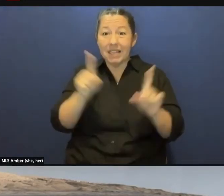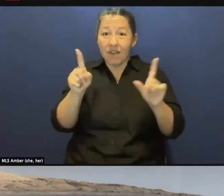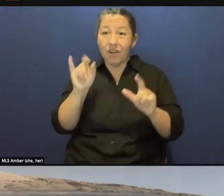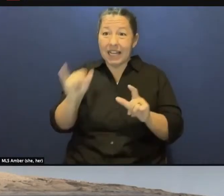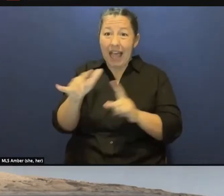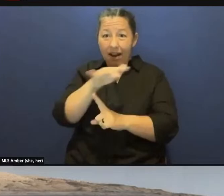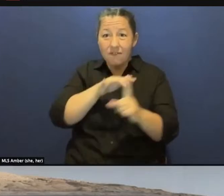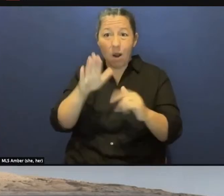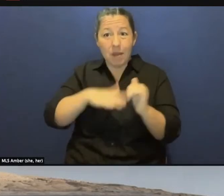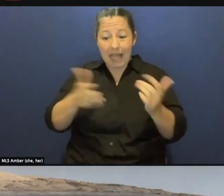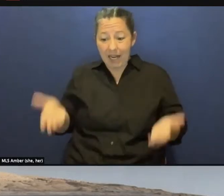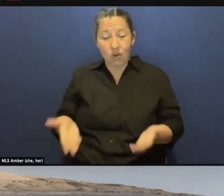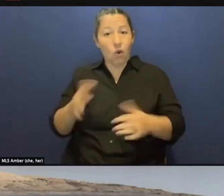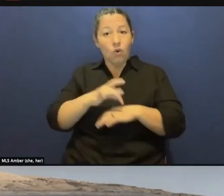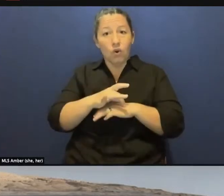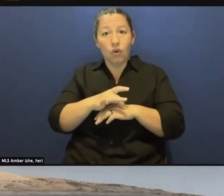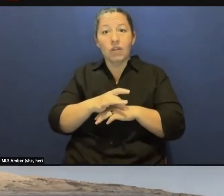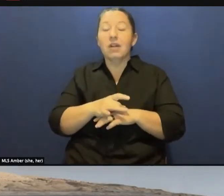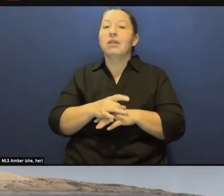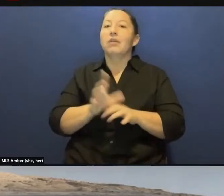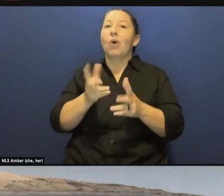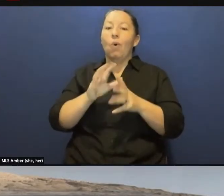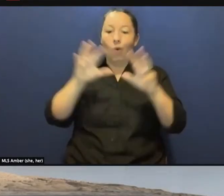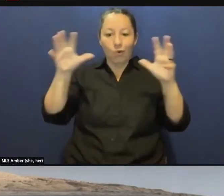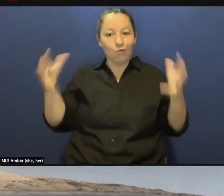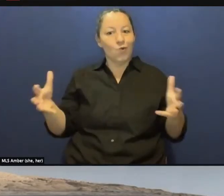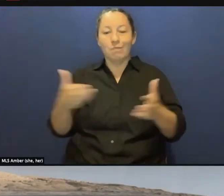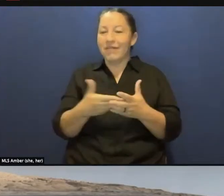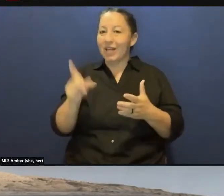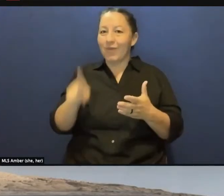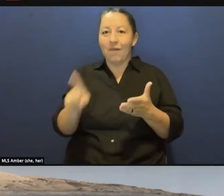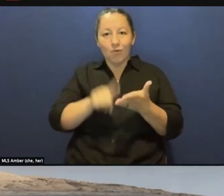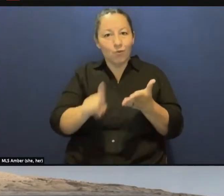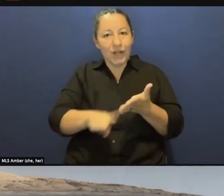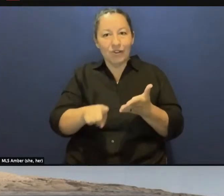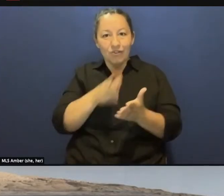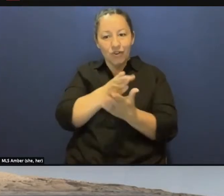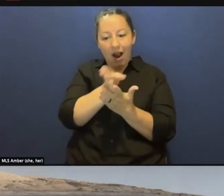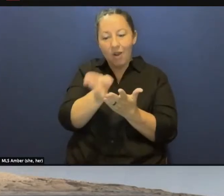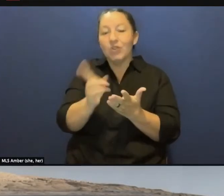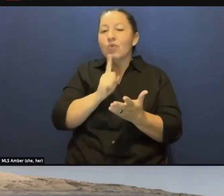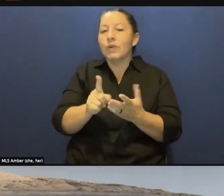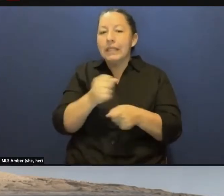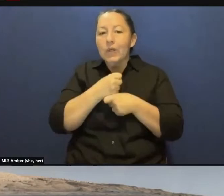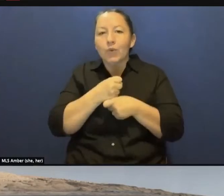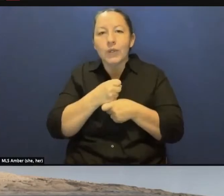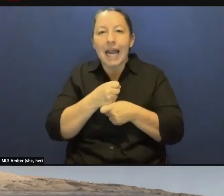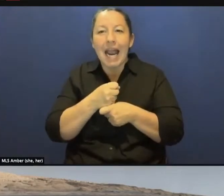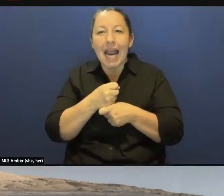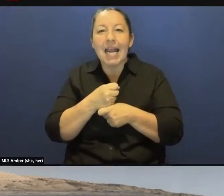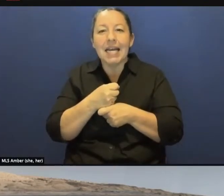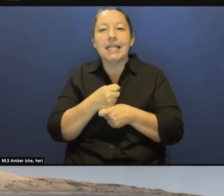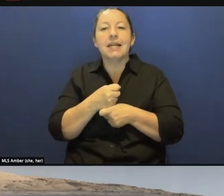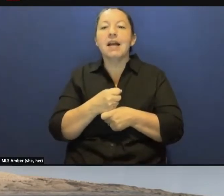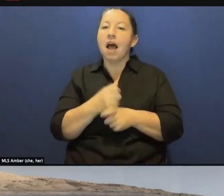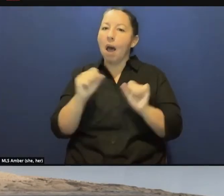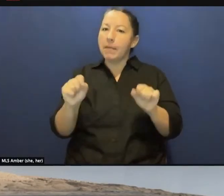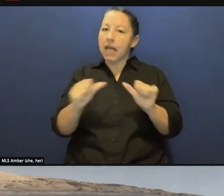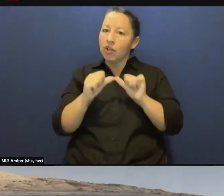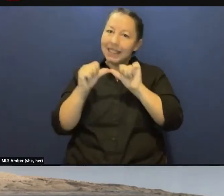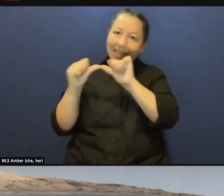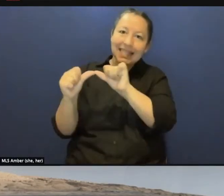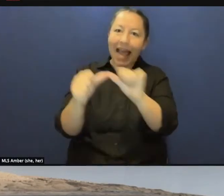there is a whole variety of things that we have to do research in these areas to really create a sustainable